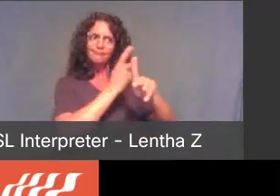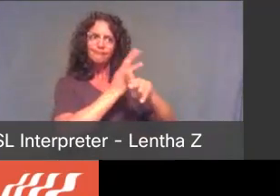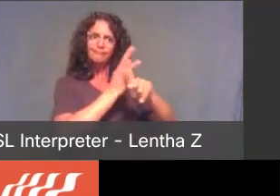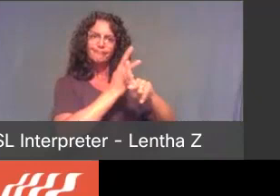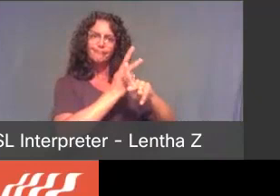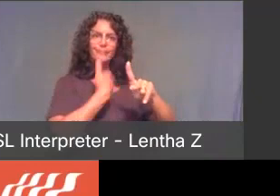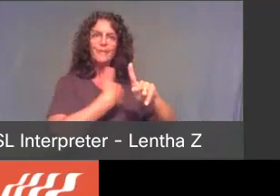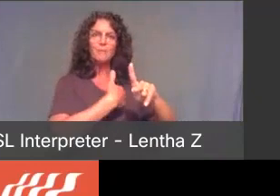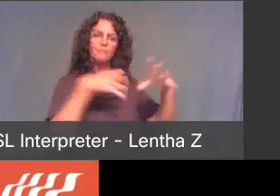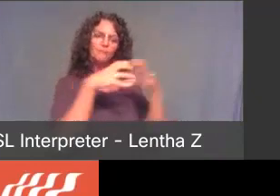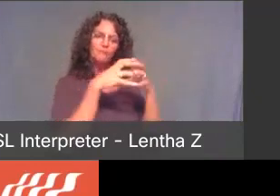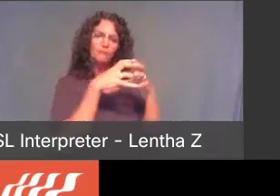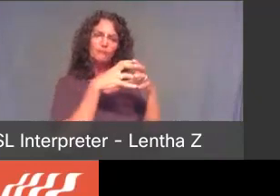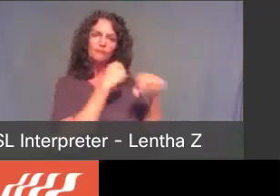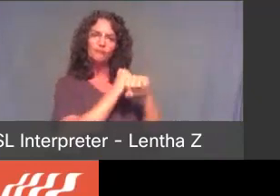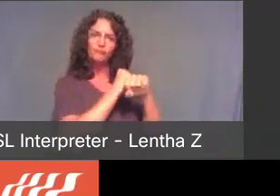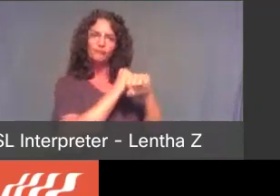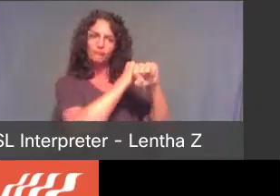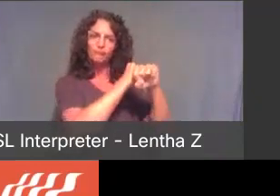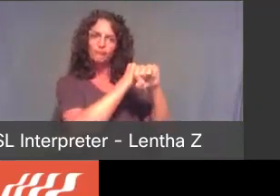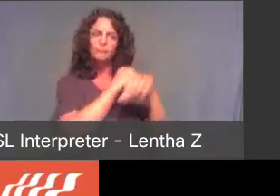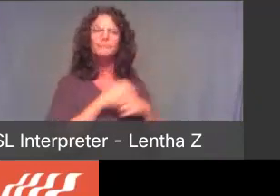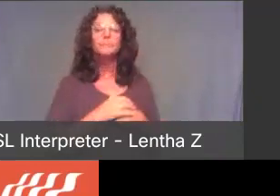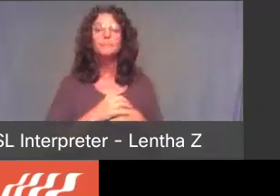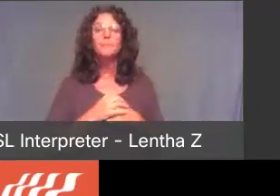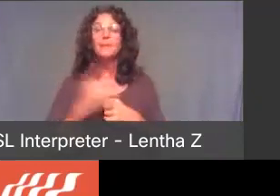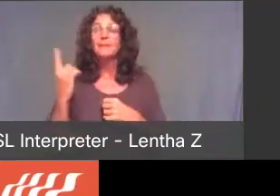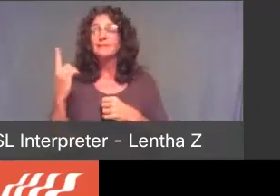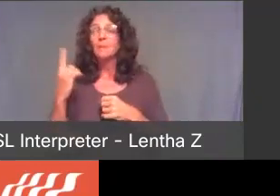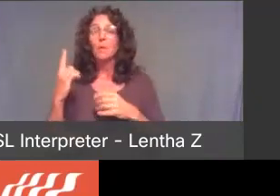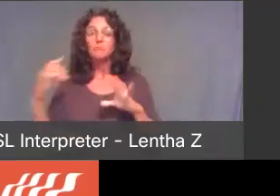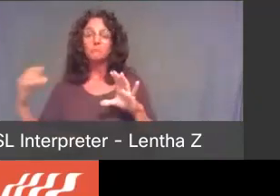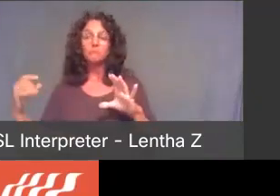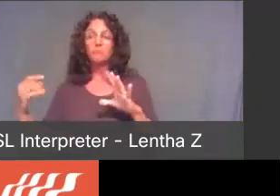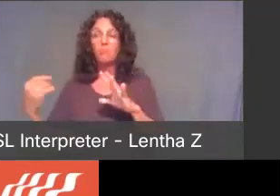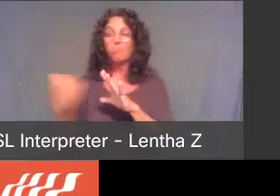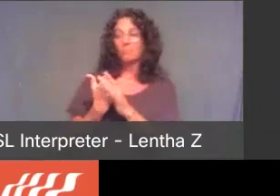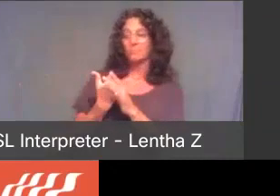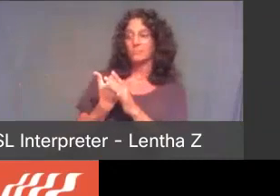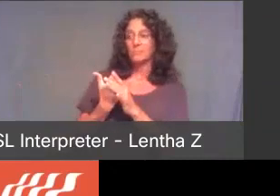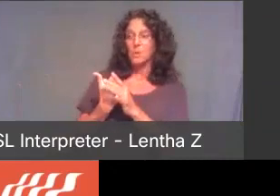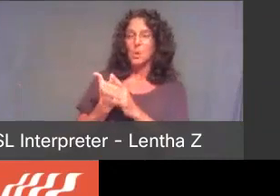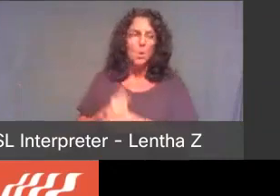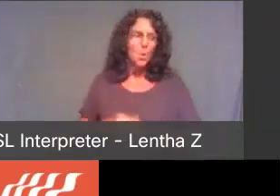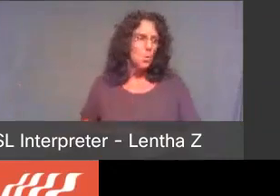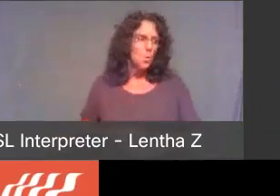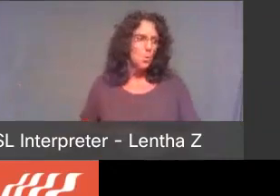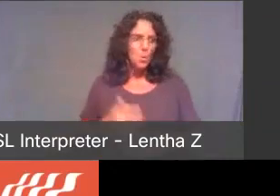you know, closed to that idea. And so when someone pops that bubble and we have to see our privilege, it can be